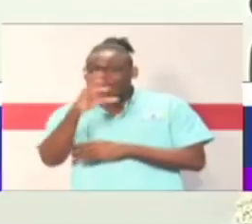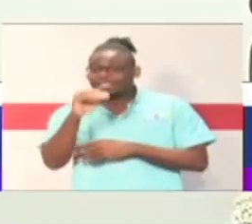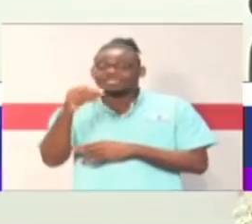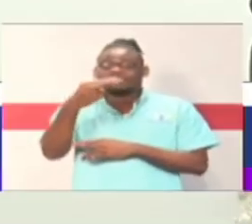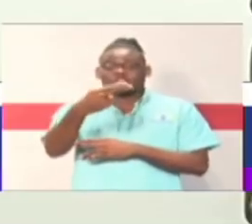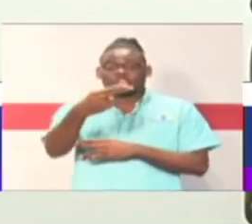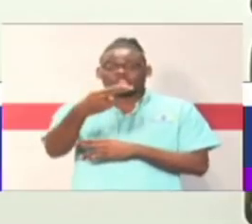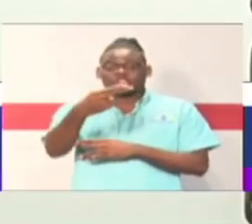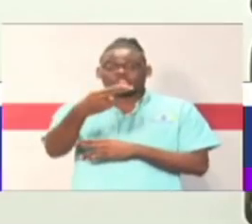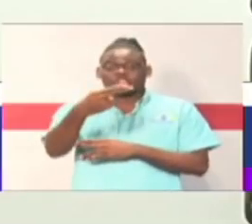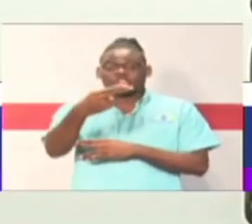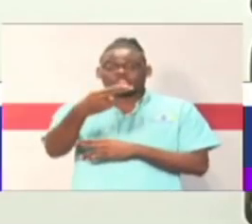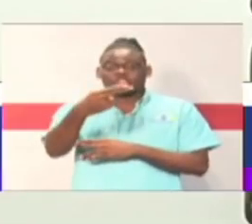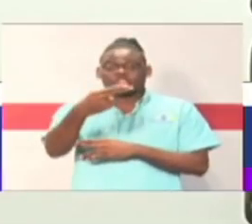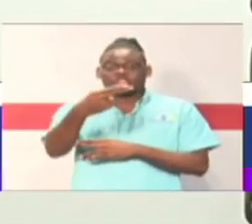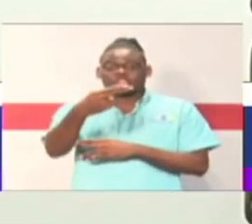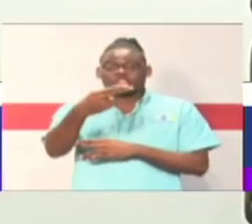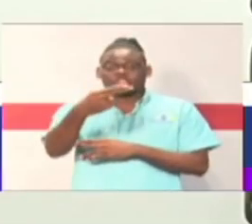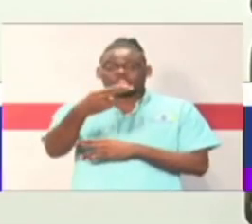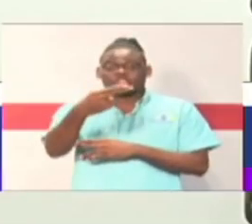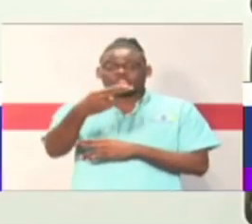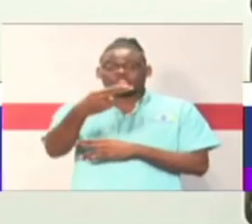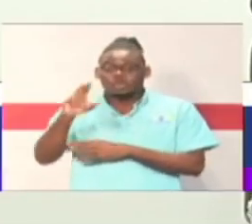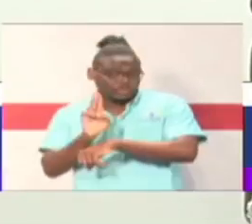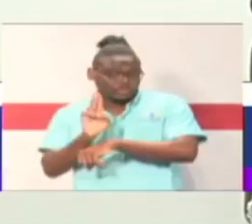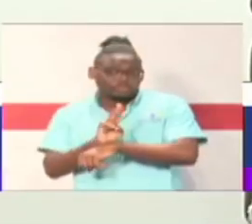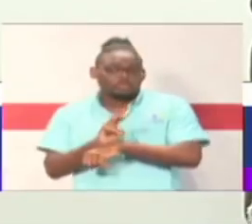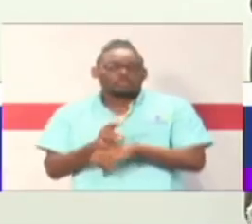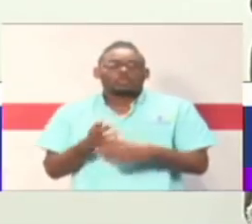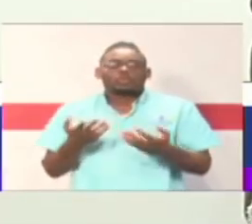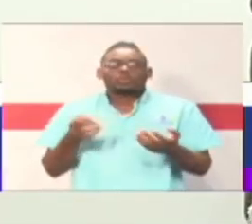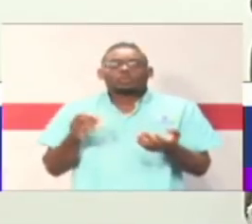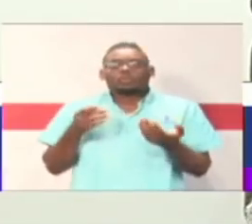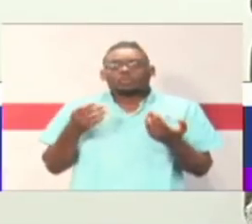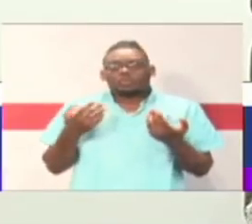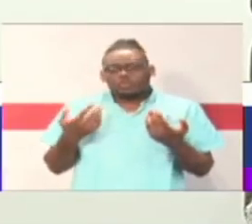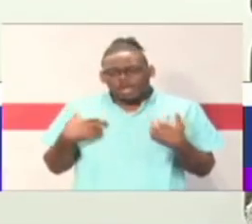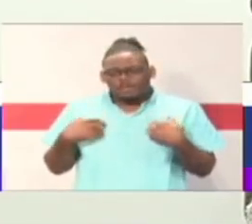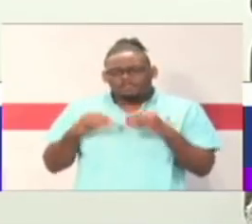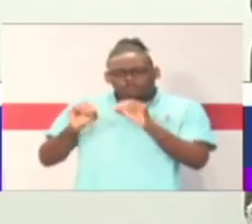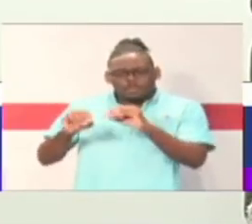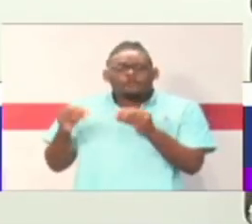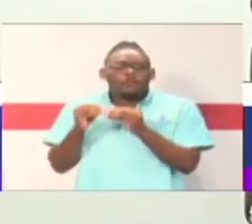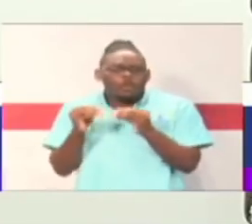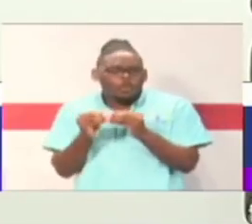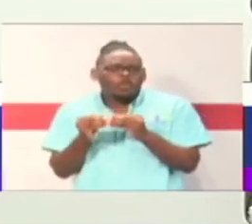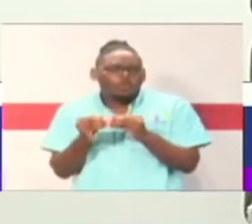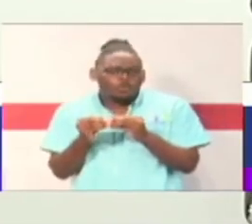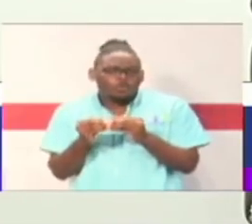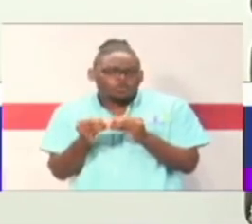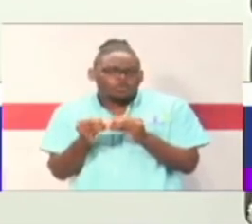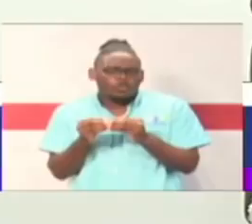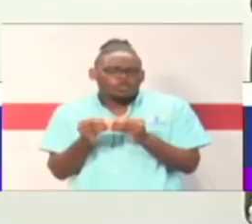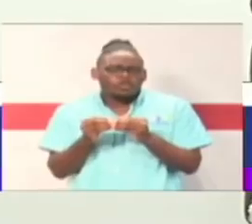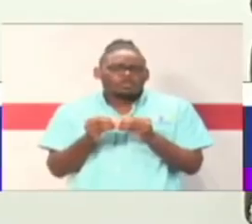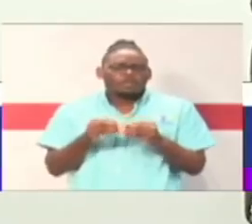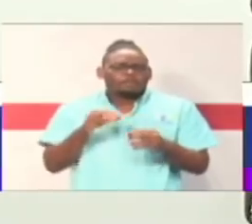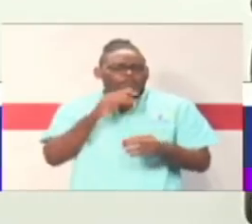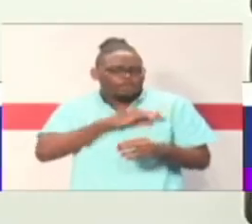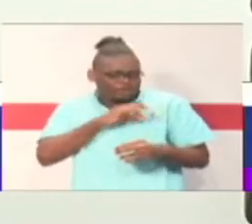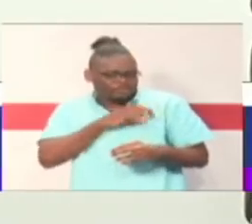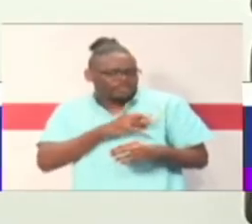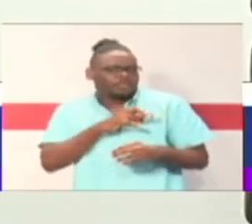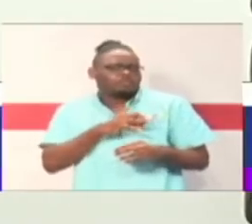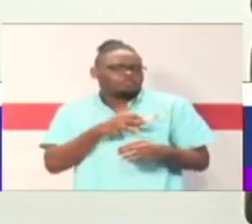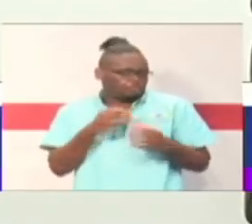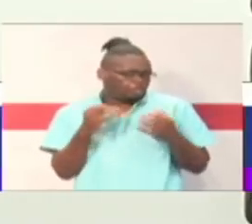is where we are reallocating the resources. So we look at several variables when we determine how we are looking at beds. We look